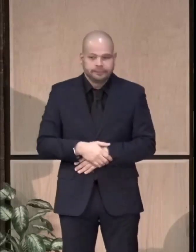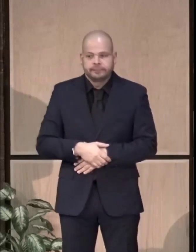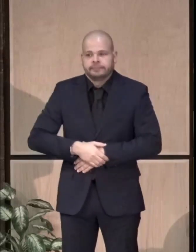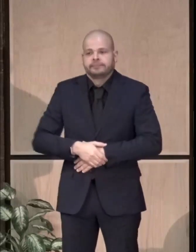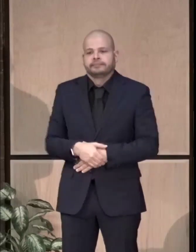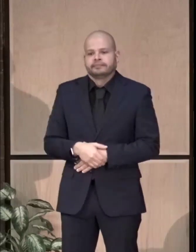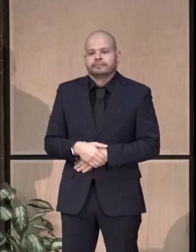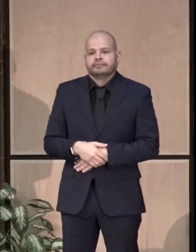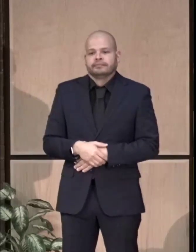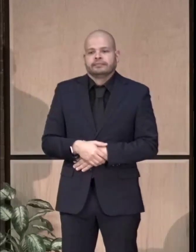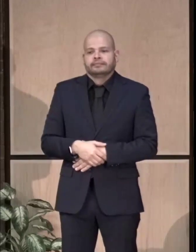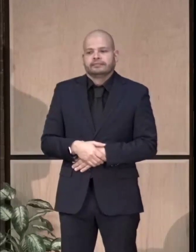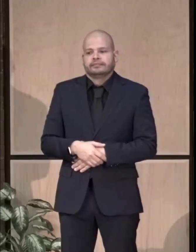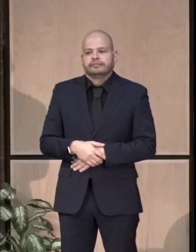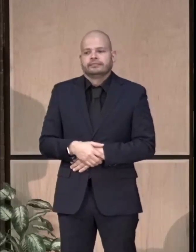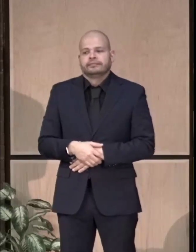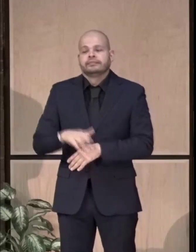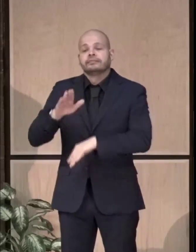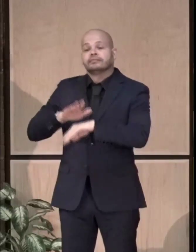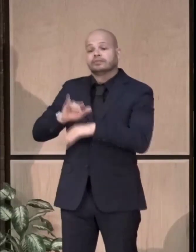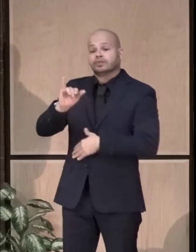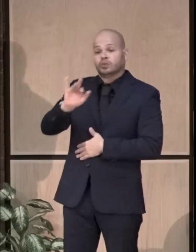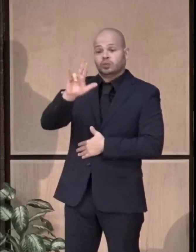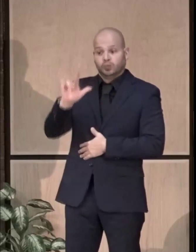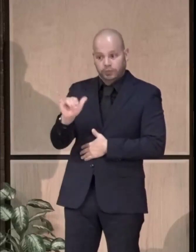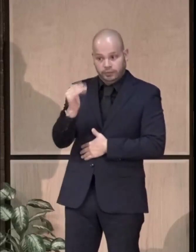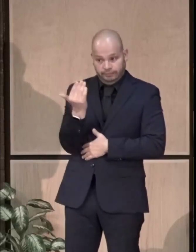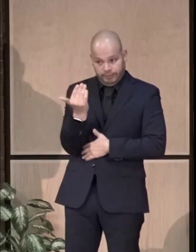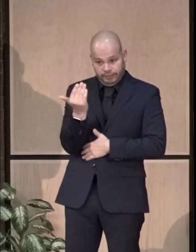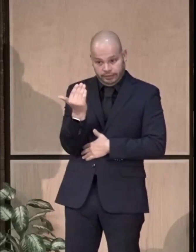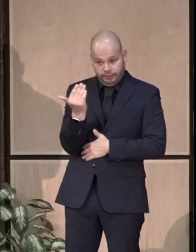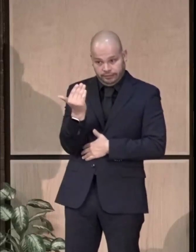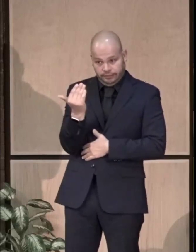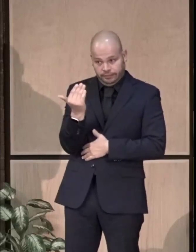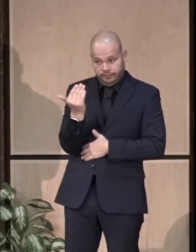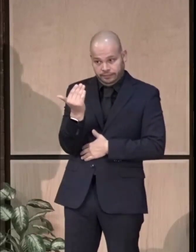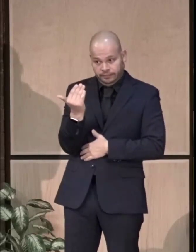on July 15th, the entry is